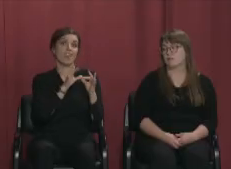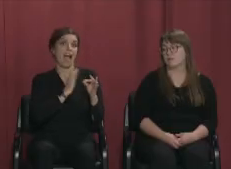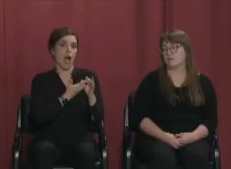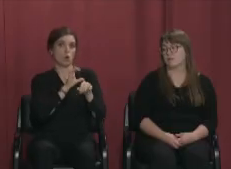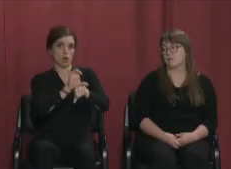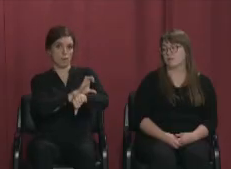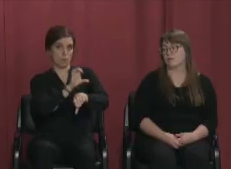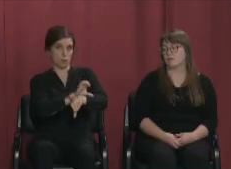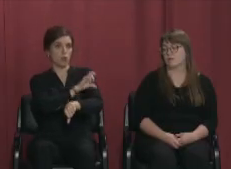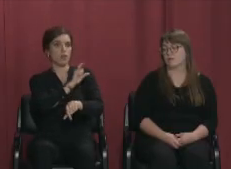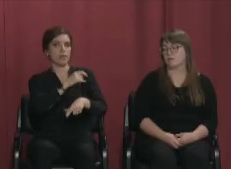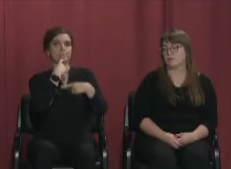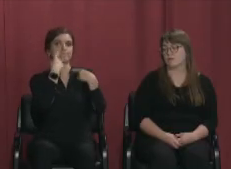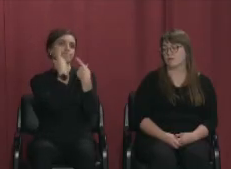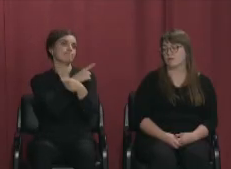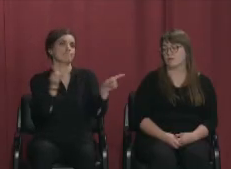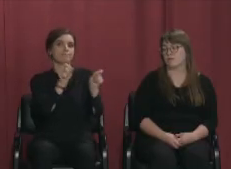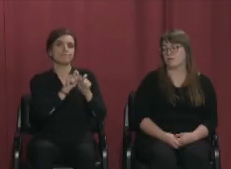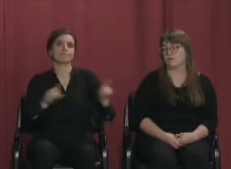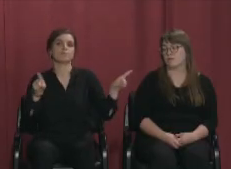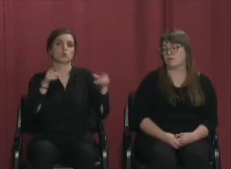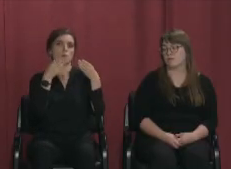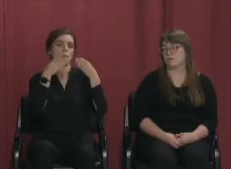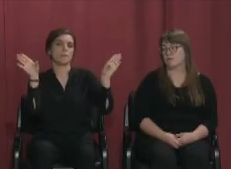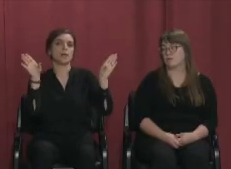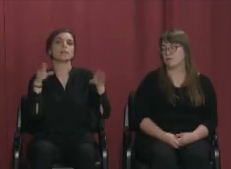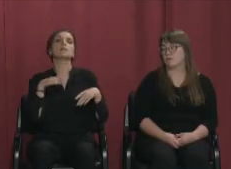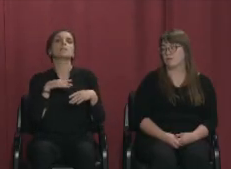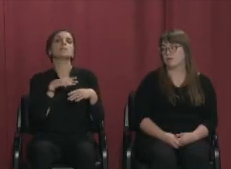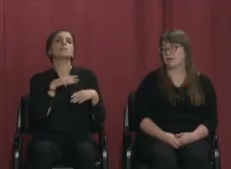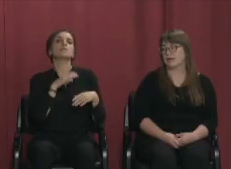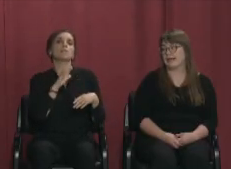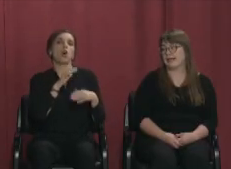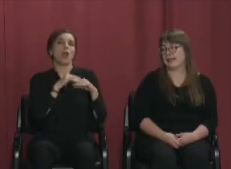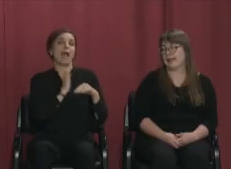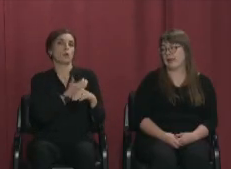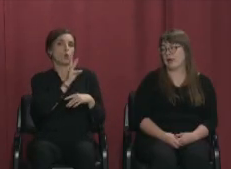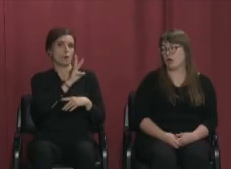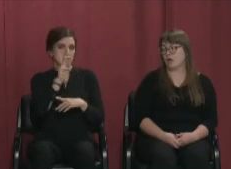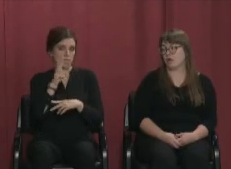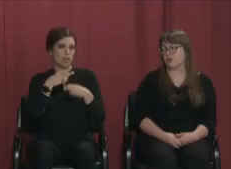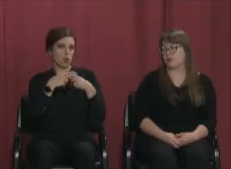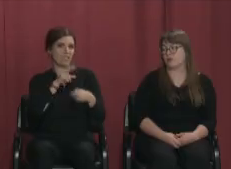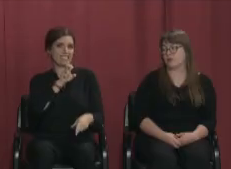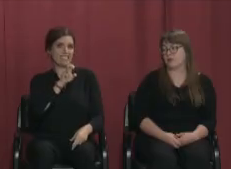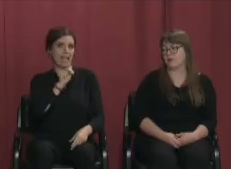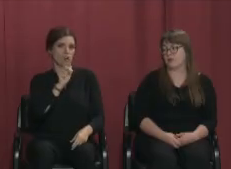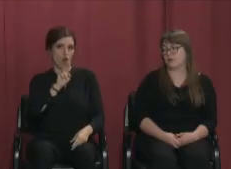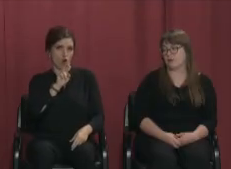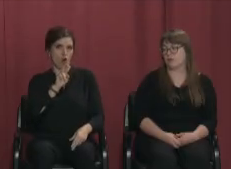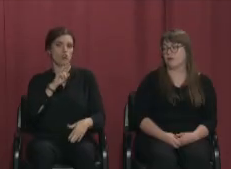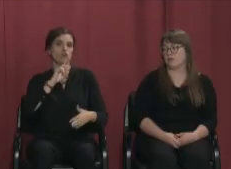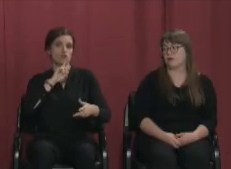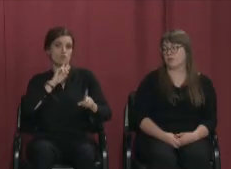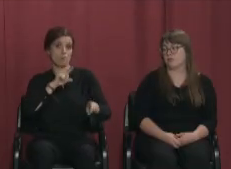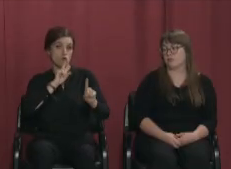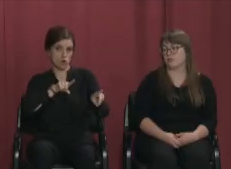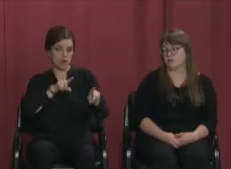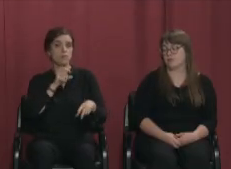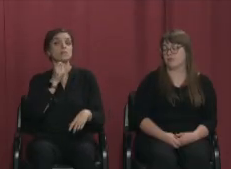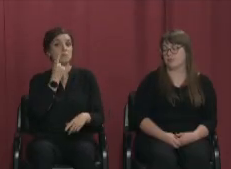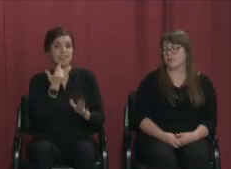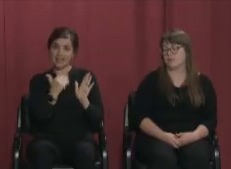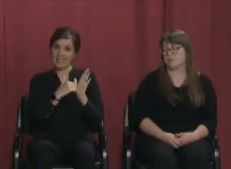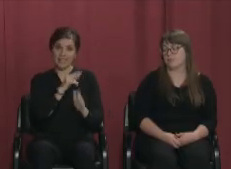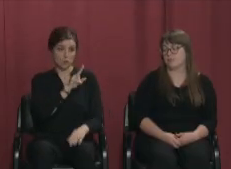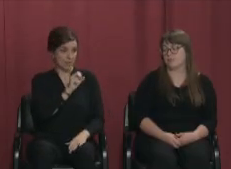public on our website, what's called our ENR, Election Night Reporting. Sure. That gets another one. But those thumb drives are never reused. And people look